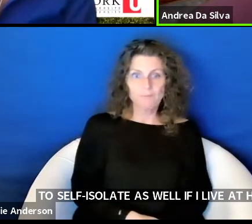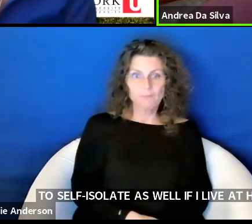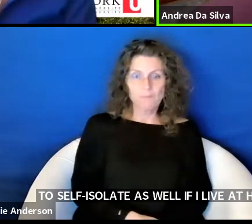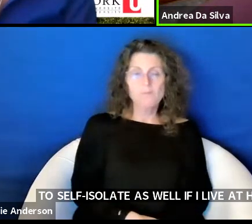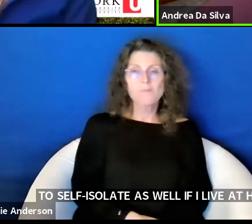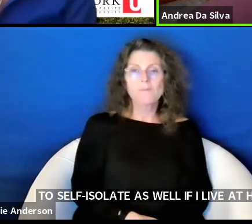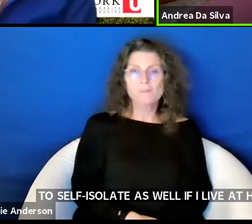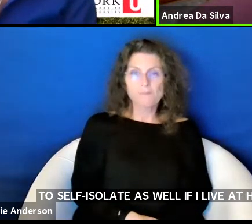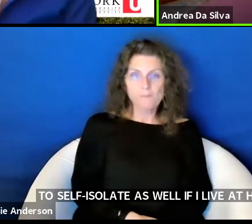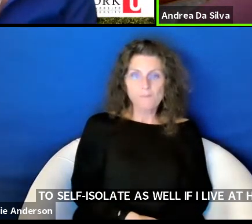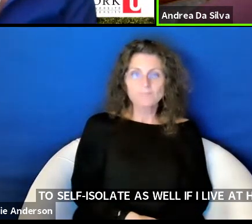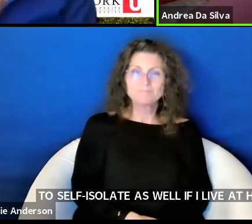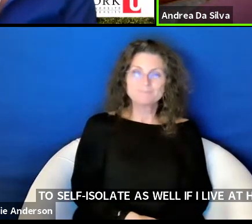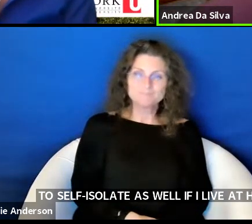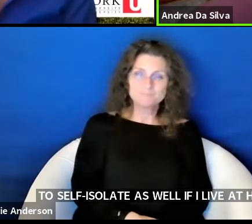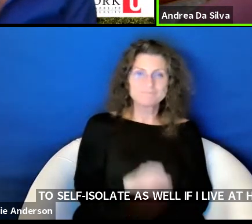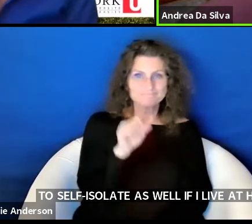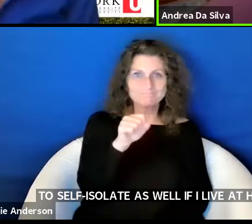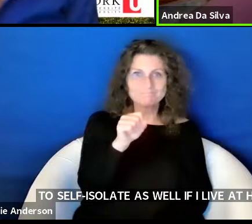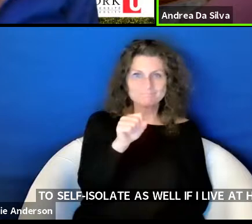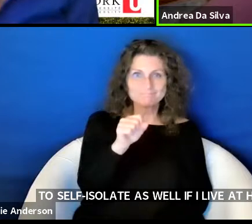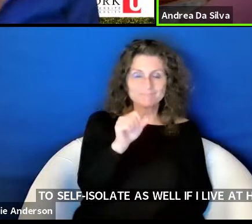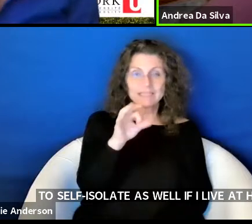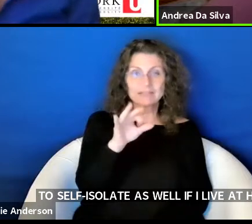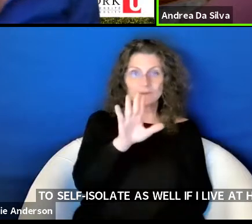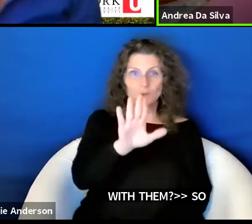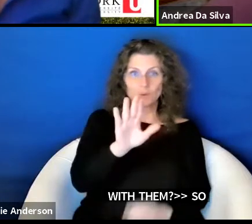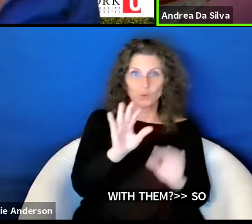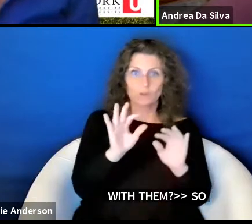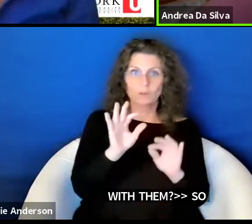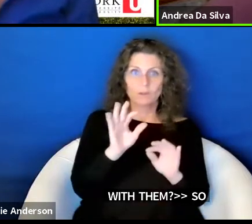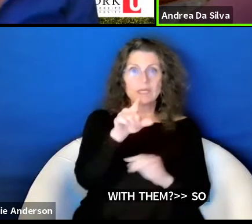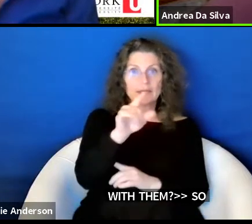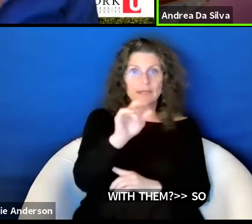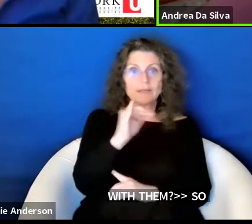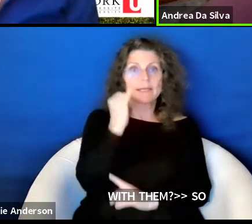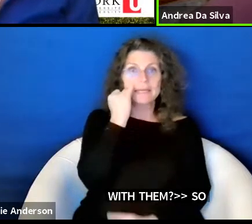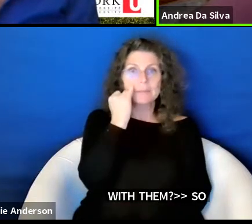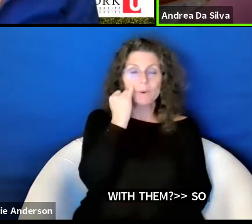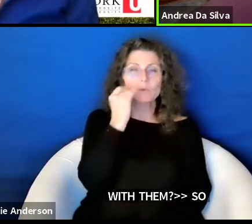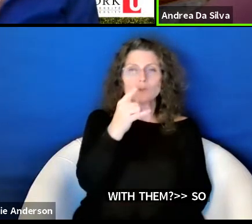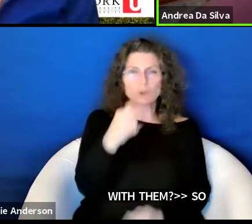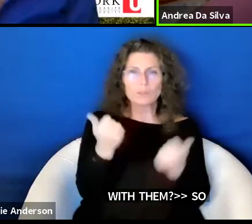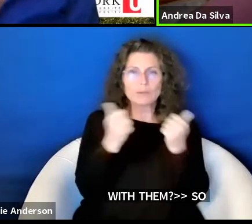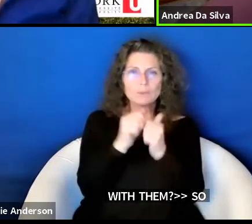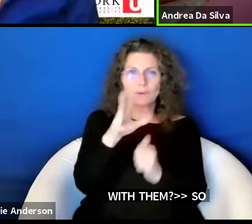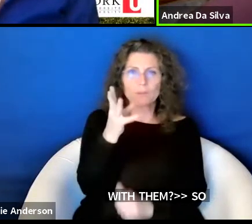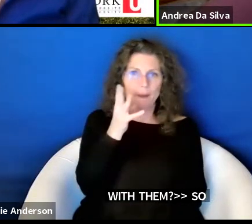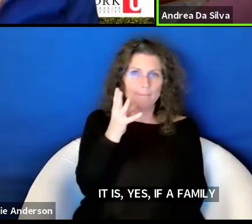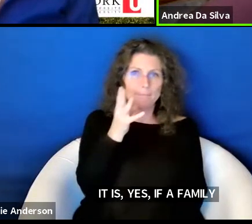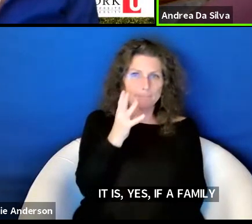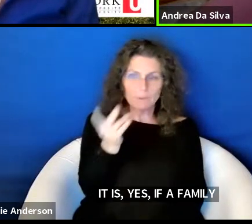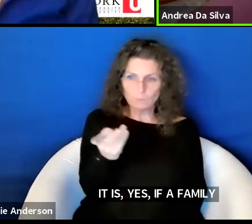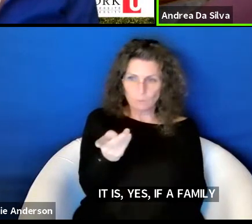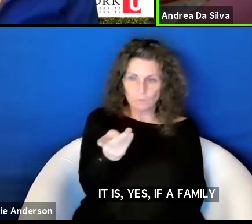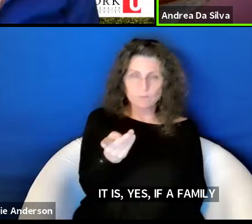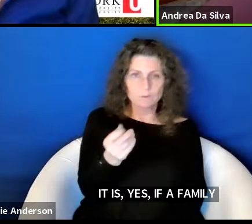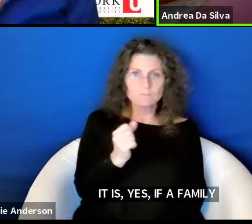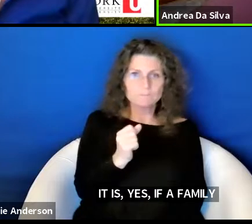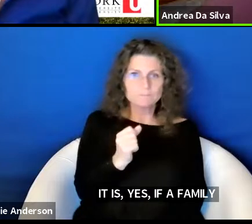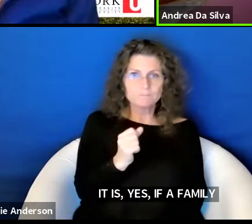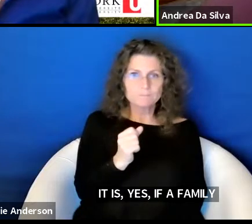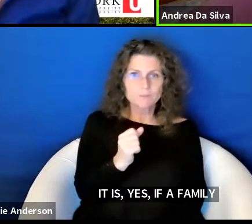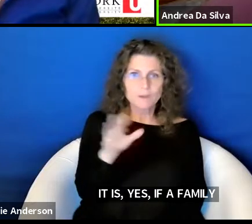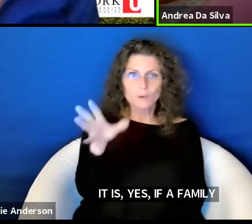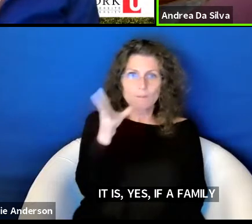So it is, yes, if a family member, so you live with your mom, and now I'm not